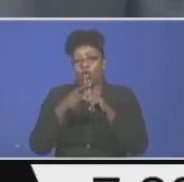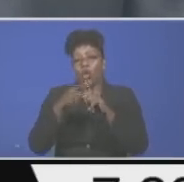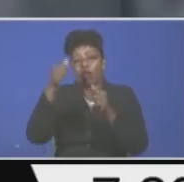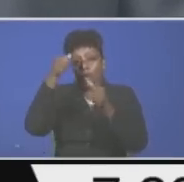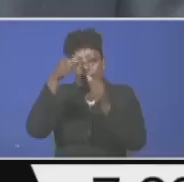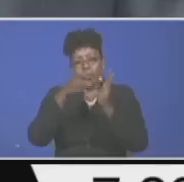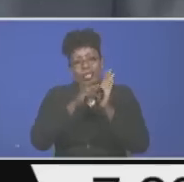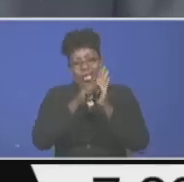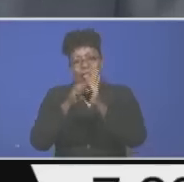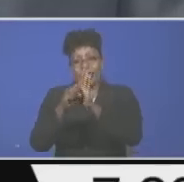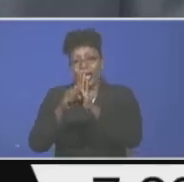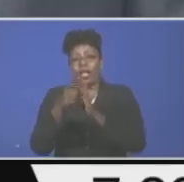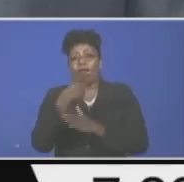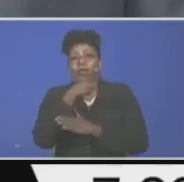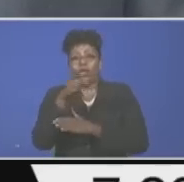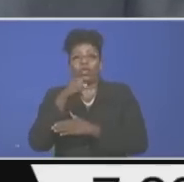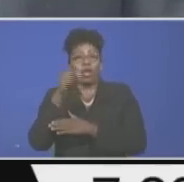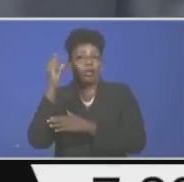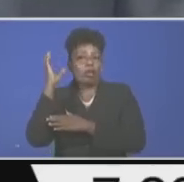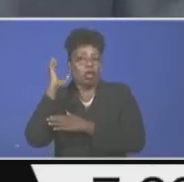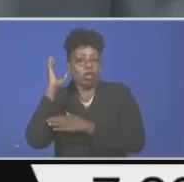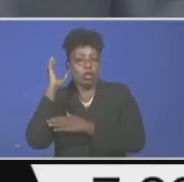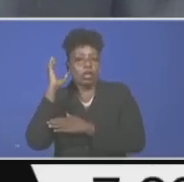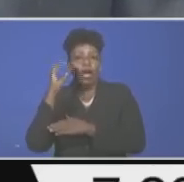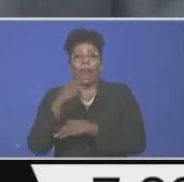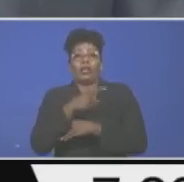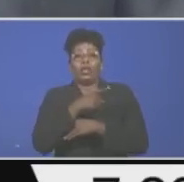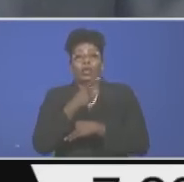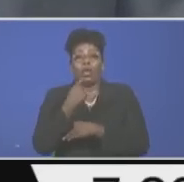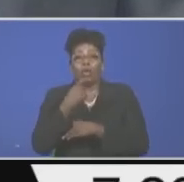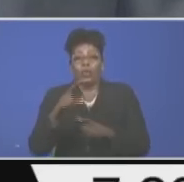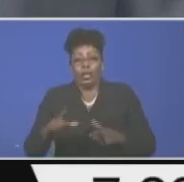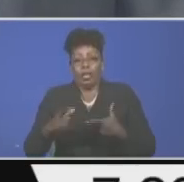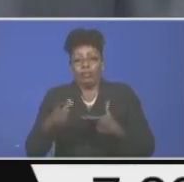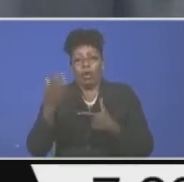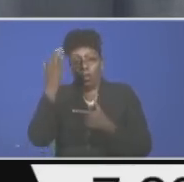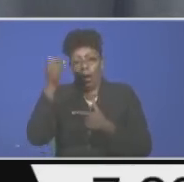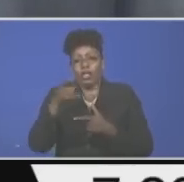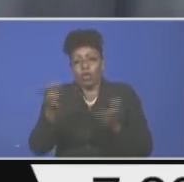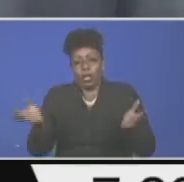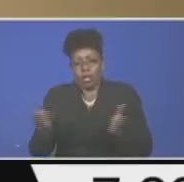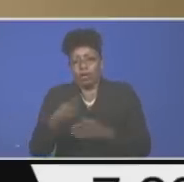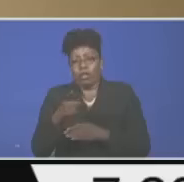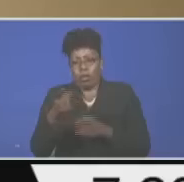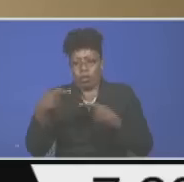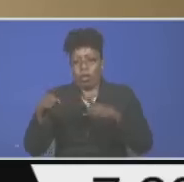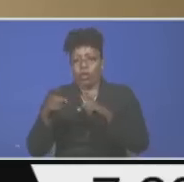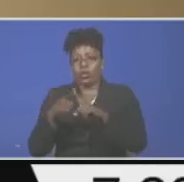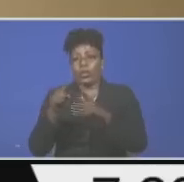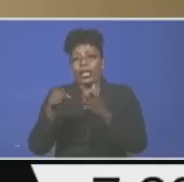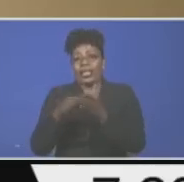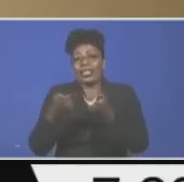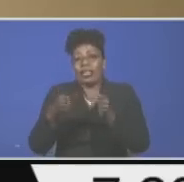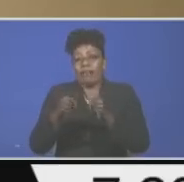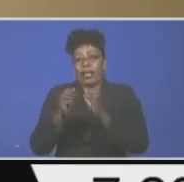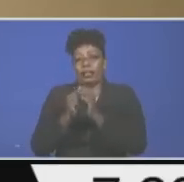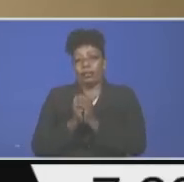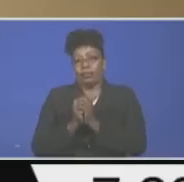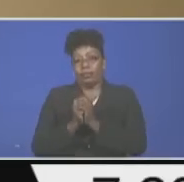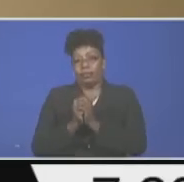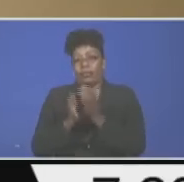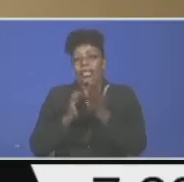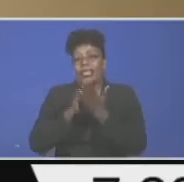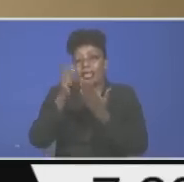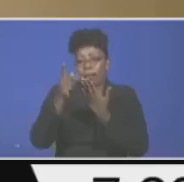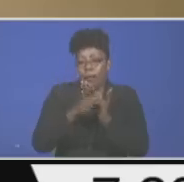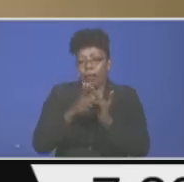having. For those who may not have heard yet, who live in the constituency, why would you encourage them to attend the events? Well, the Centerville, it is a